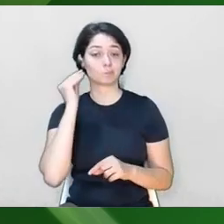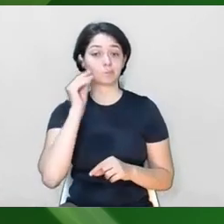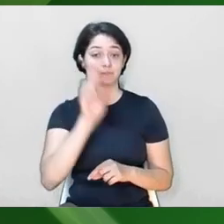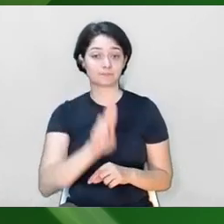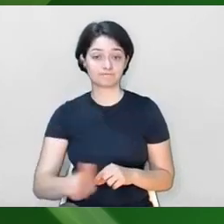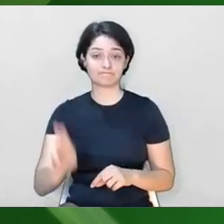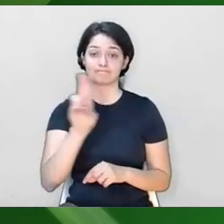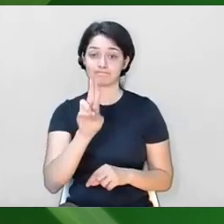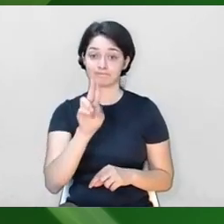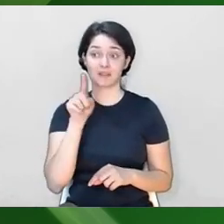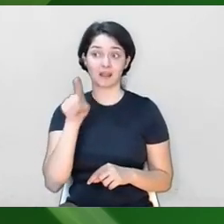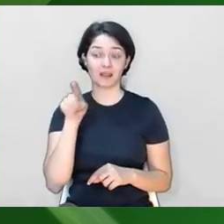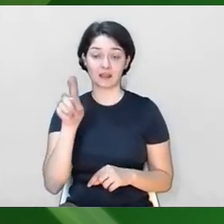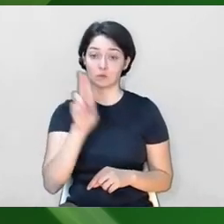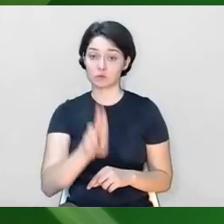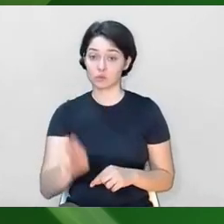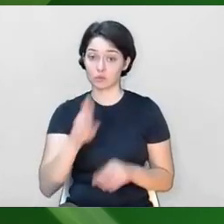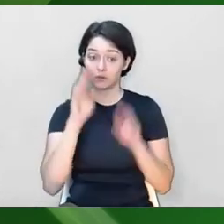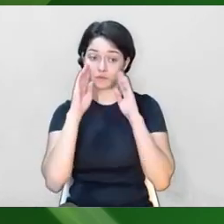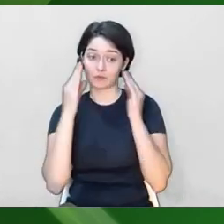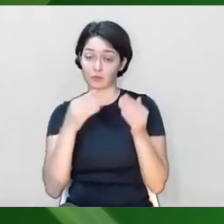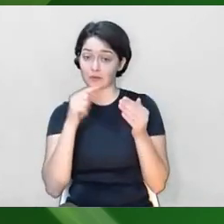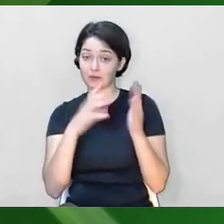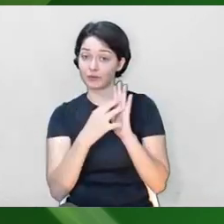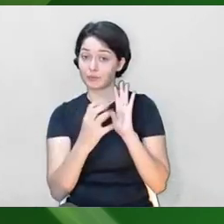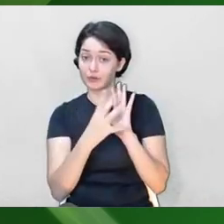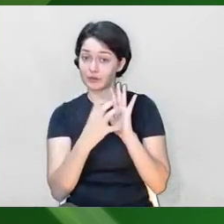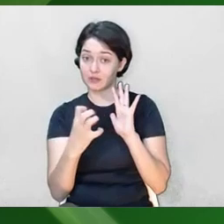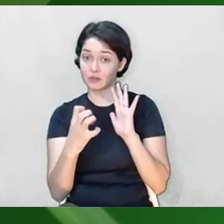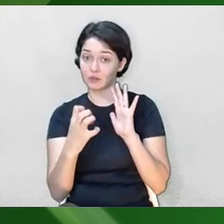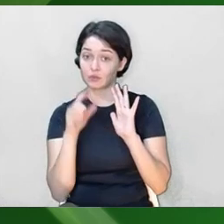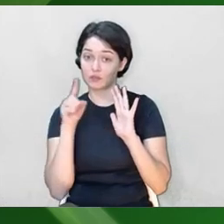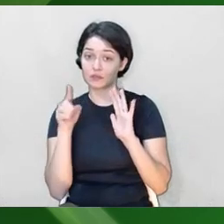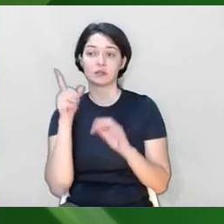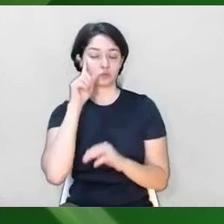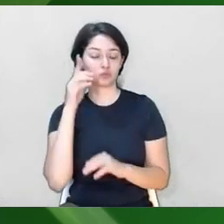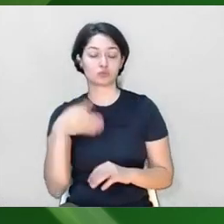important factor: user experience, business operations center.